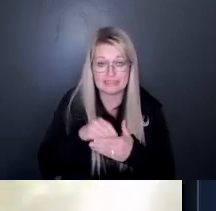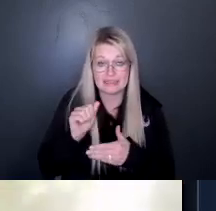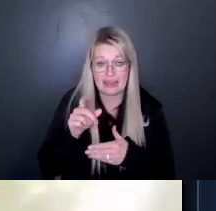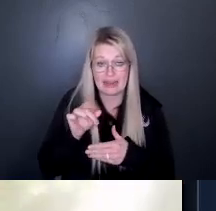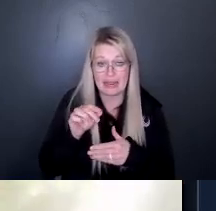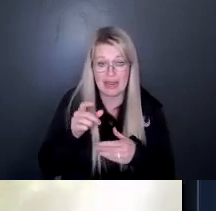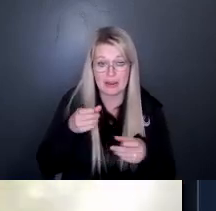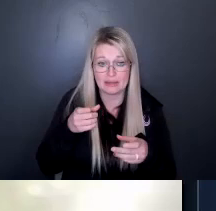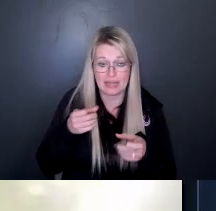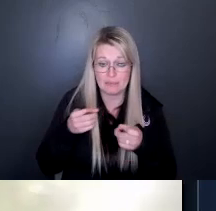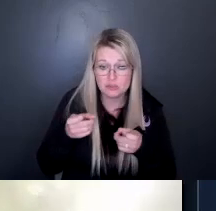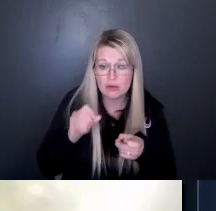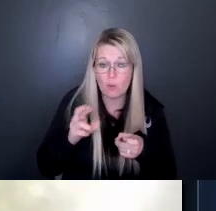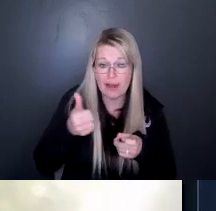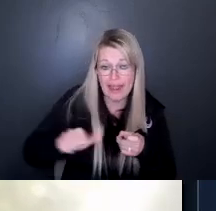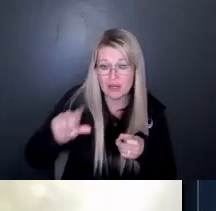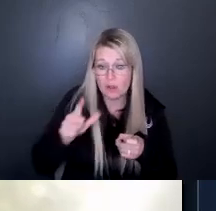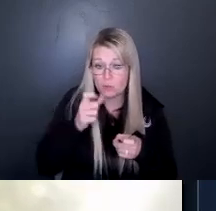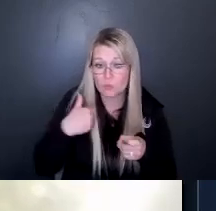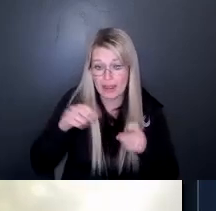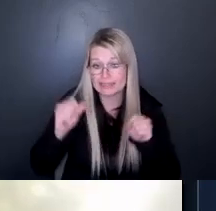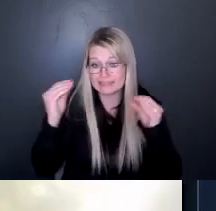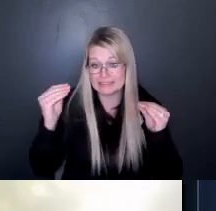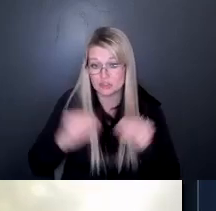therefore anyone can teach.